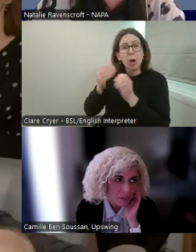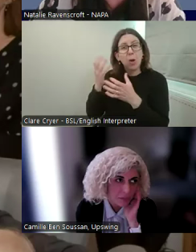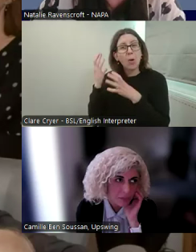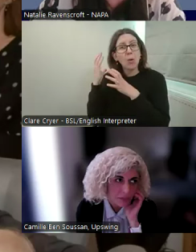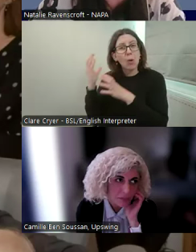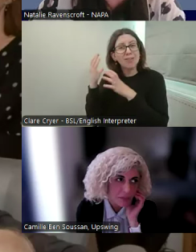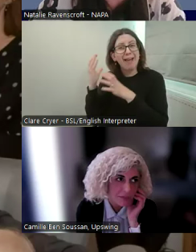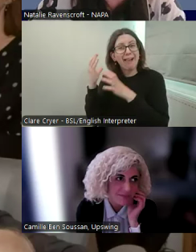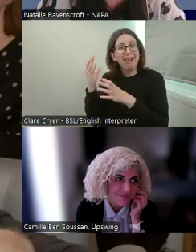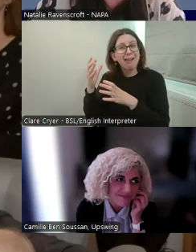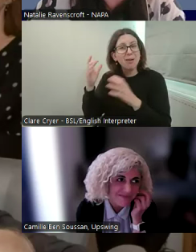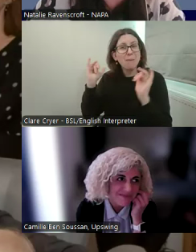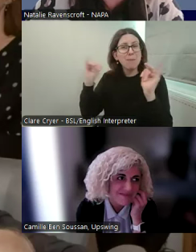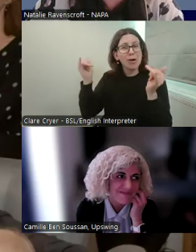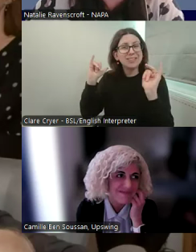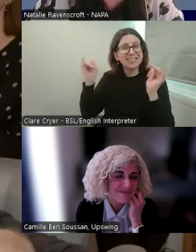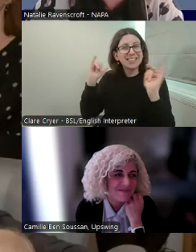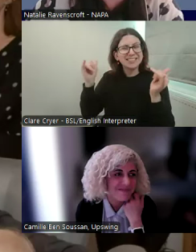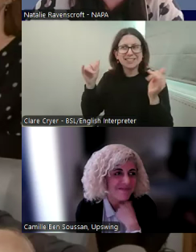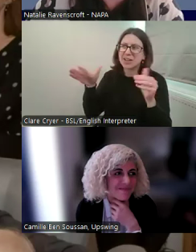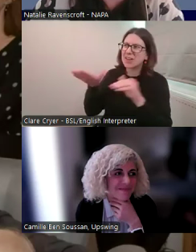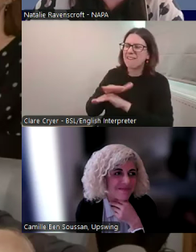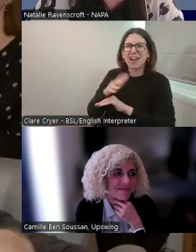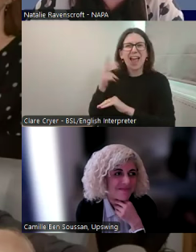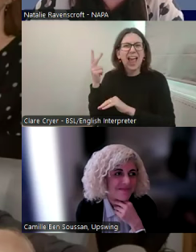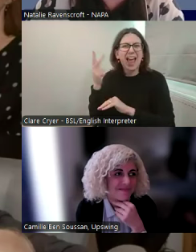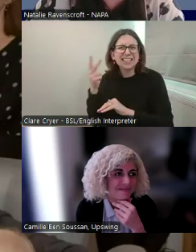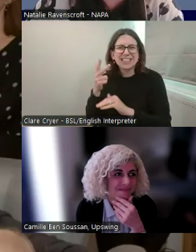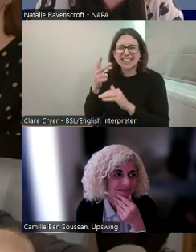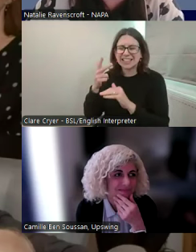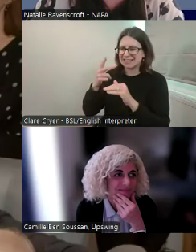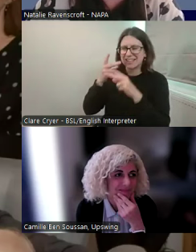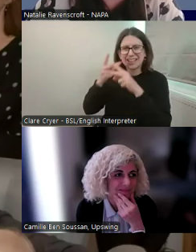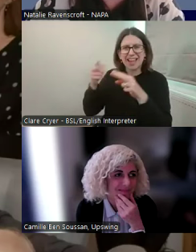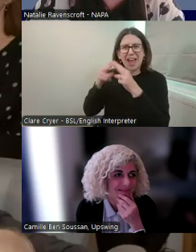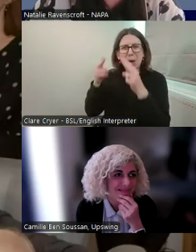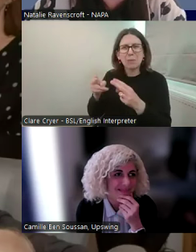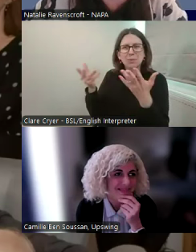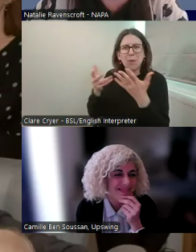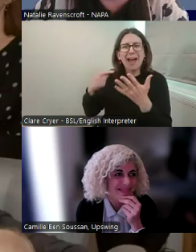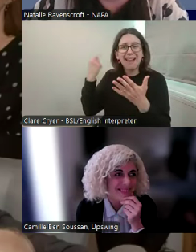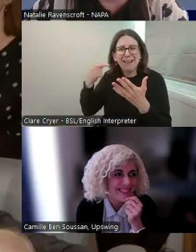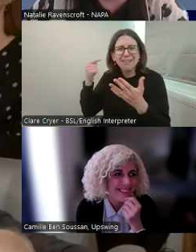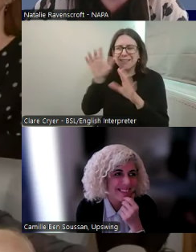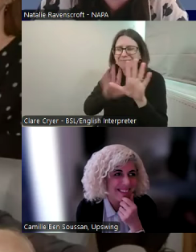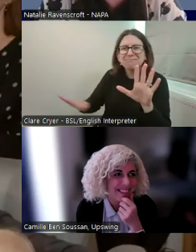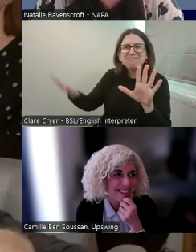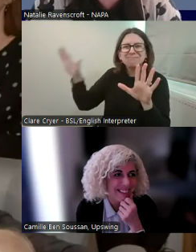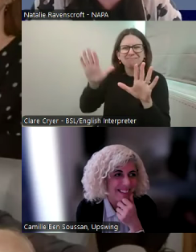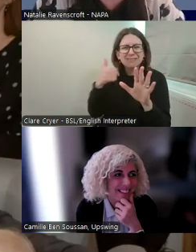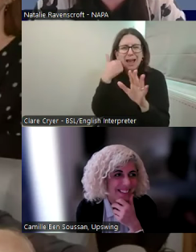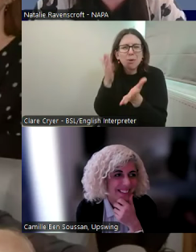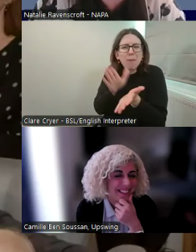that project, we were across London in 18 care homes, throwing 18 parties a month, bringing together older and